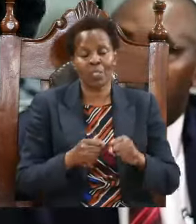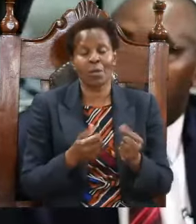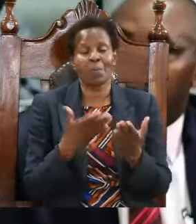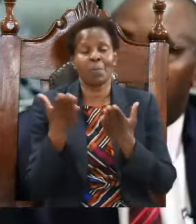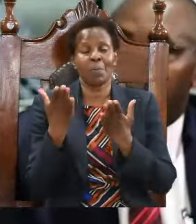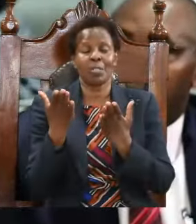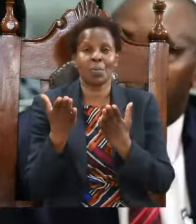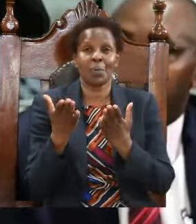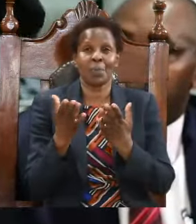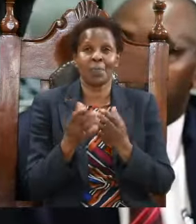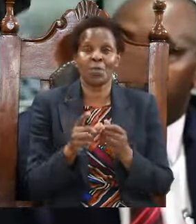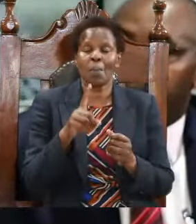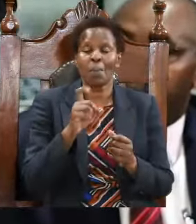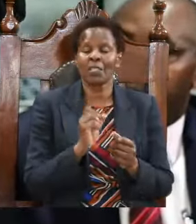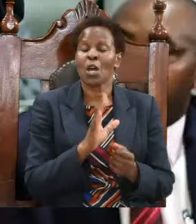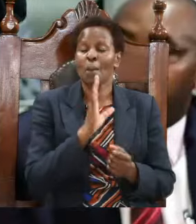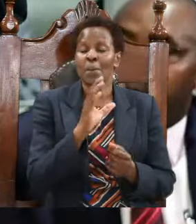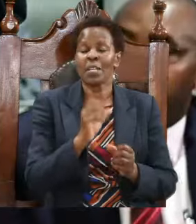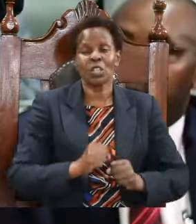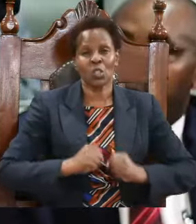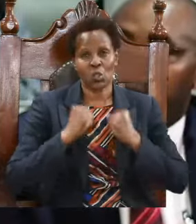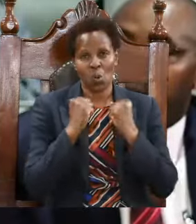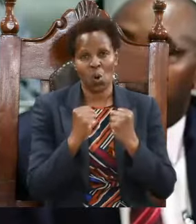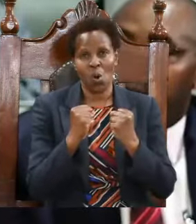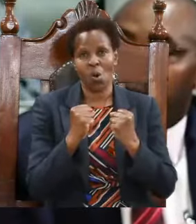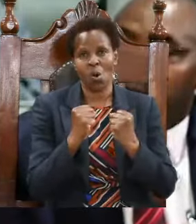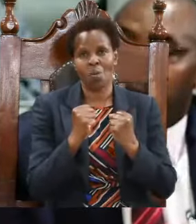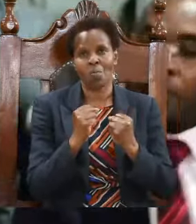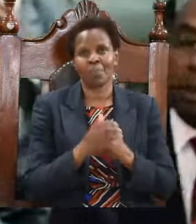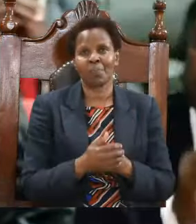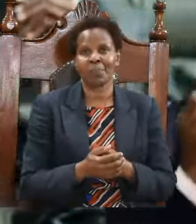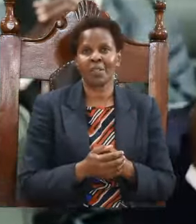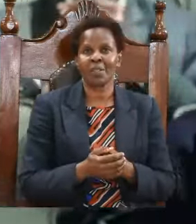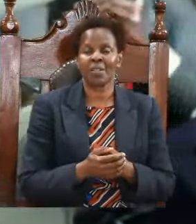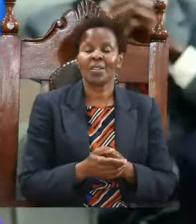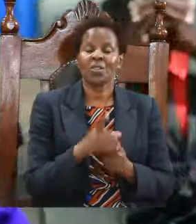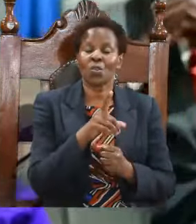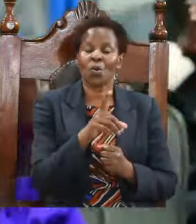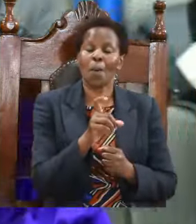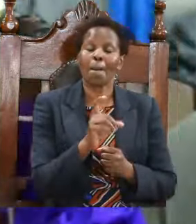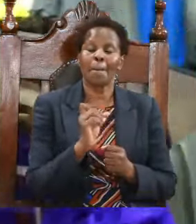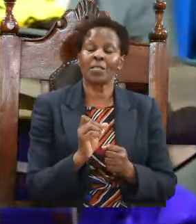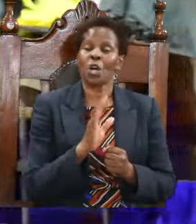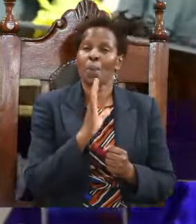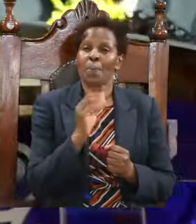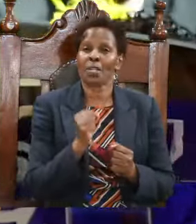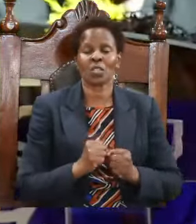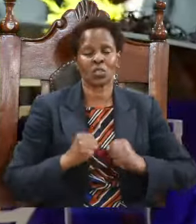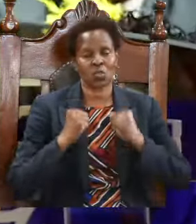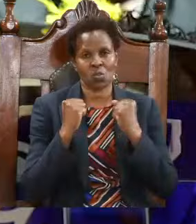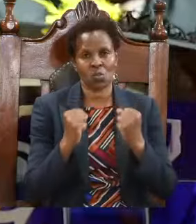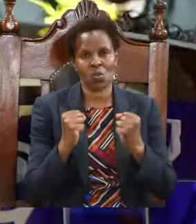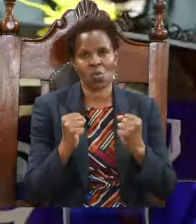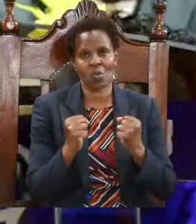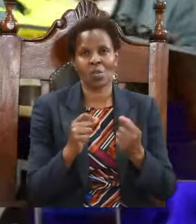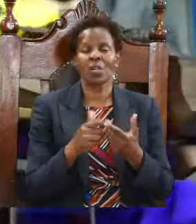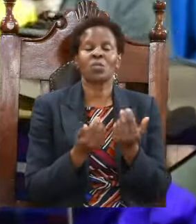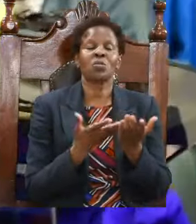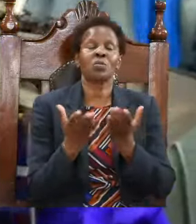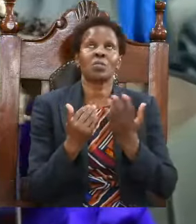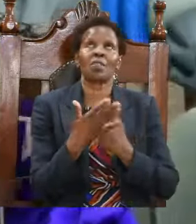if you are not strong and tell your neighbor, if you are not strong and courageous, you cannot serve. You have to